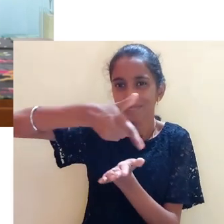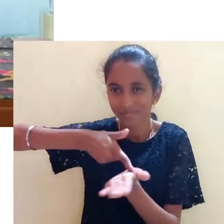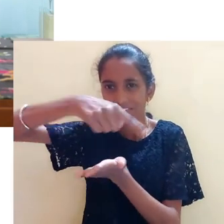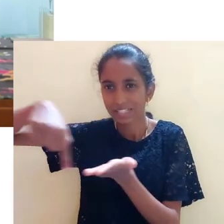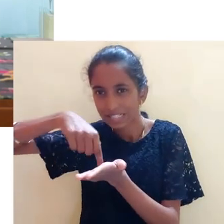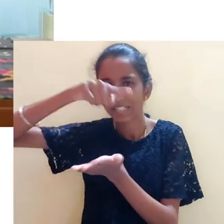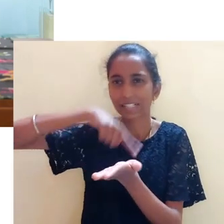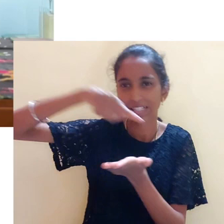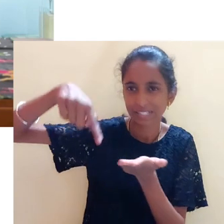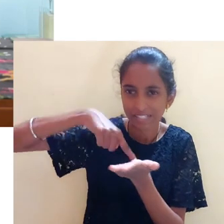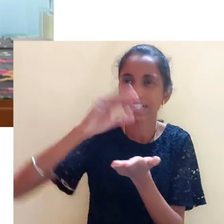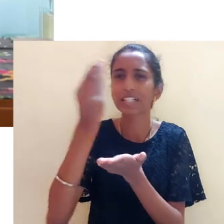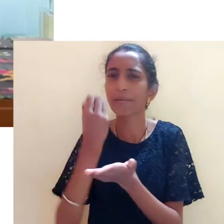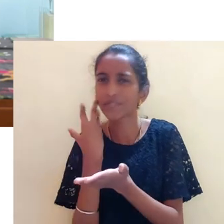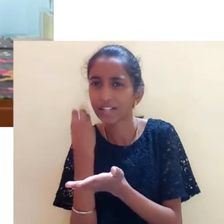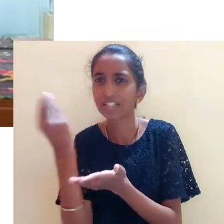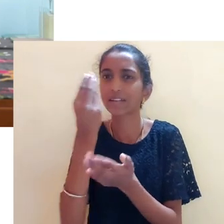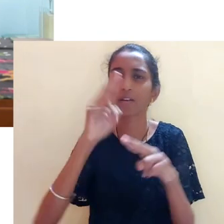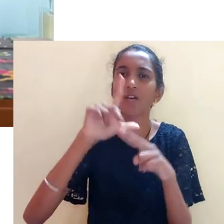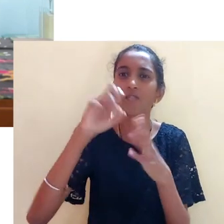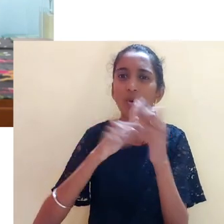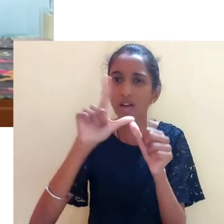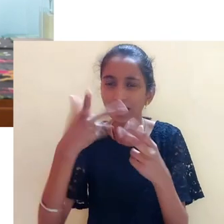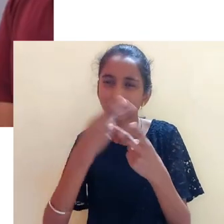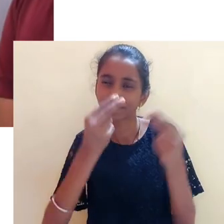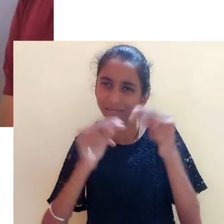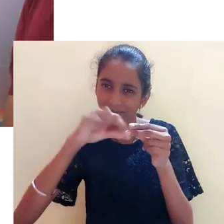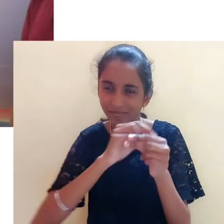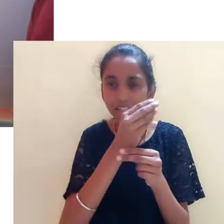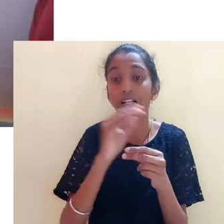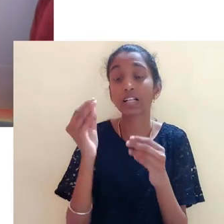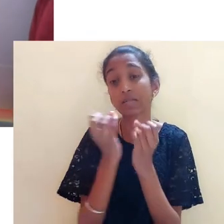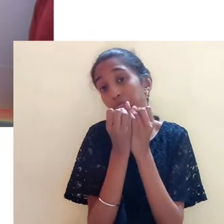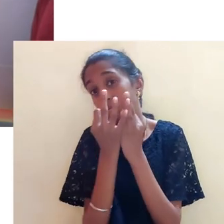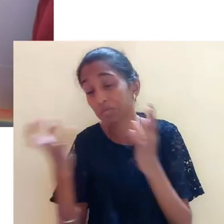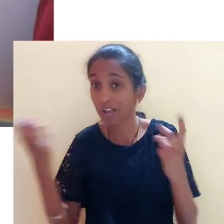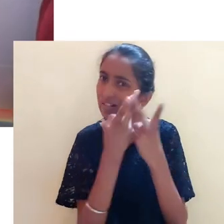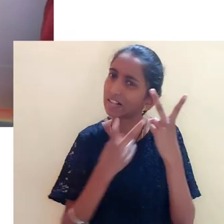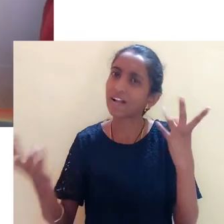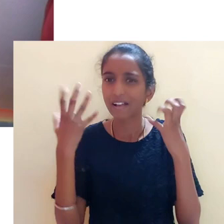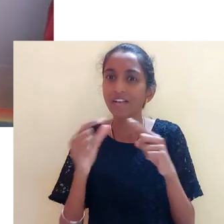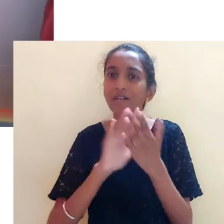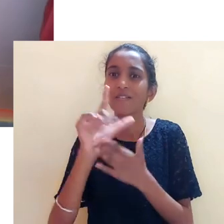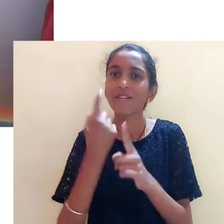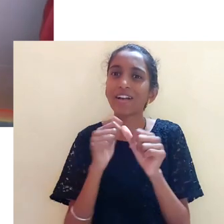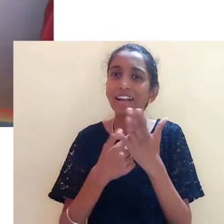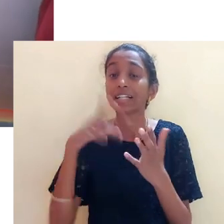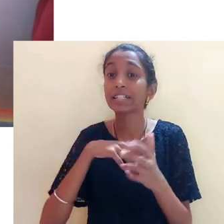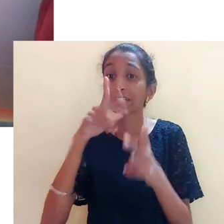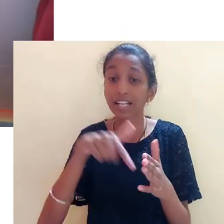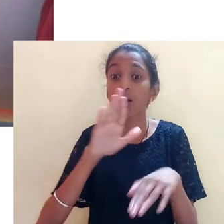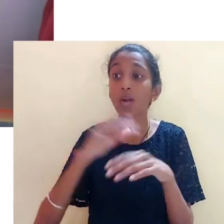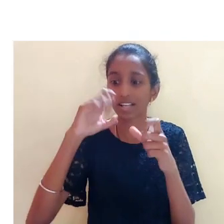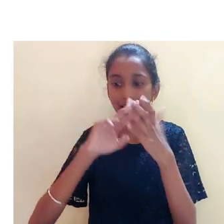designs, maybe some flowers and floral stuff as well. And there are like several types of Fulkaris. So like I said, this one is